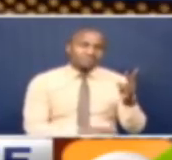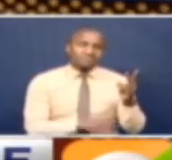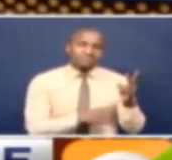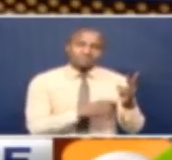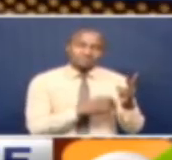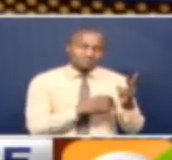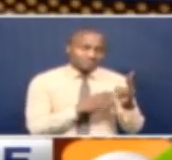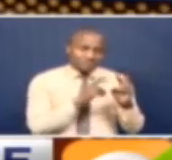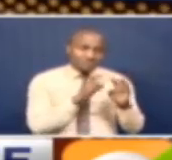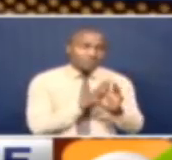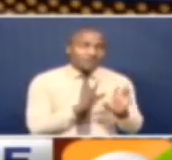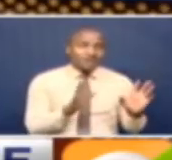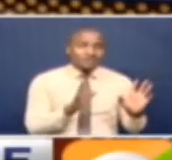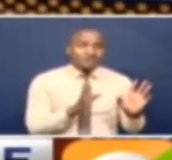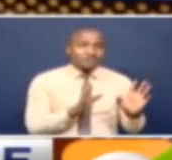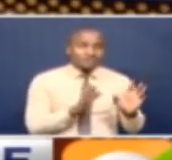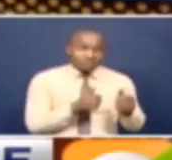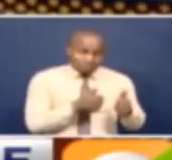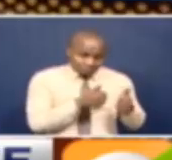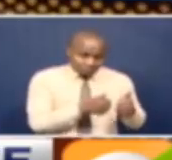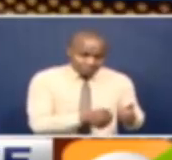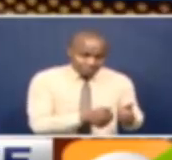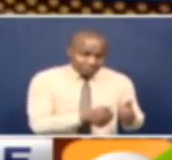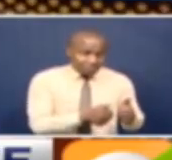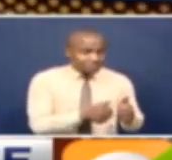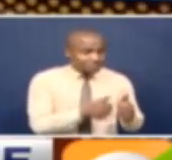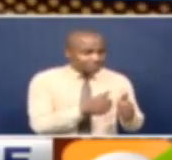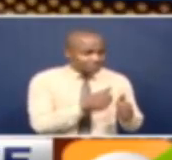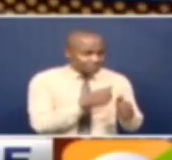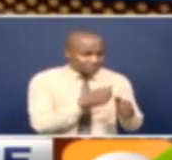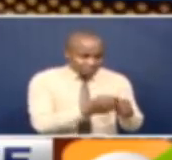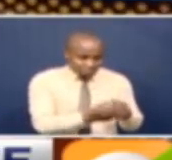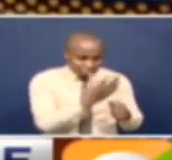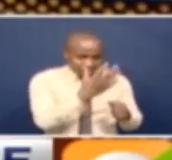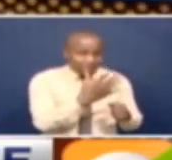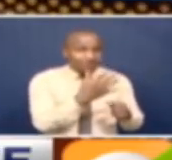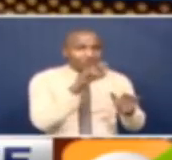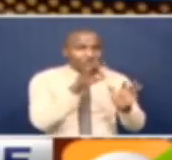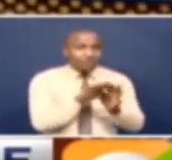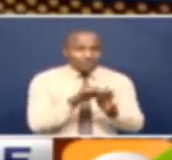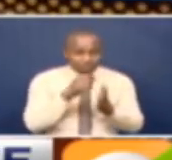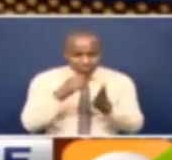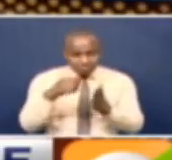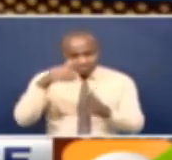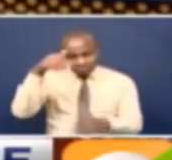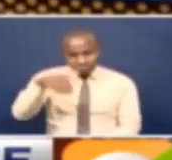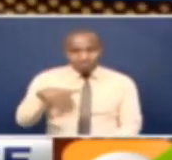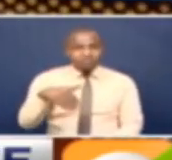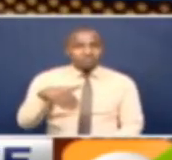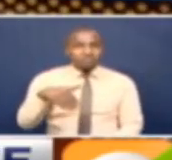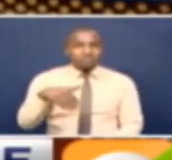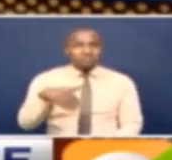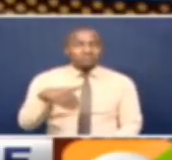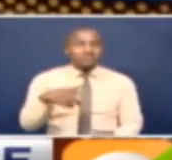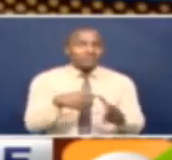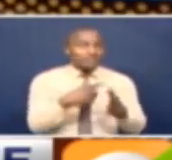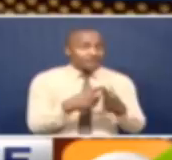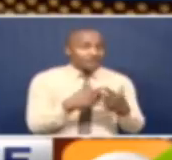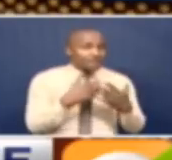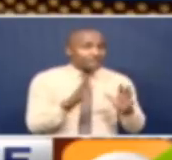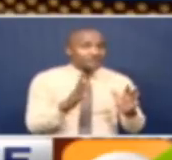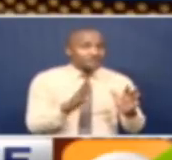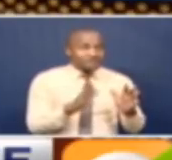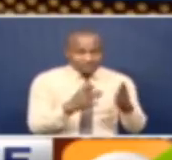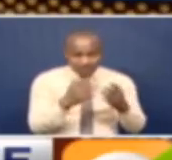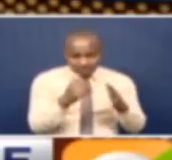It has only two issues. You go, boom, you're identified, you vote manually, cast your ballot, and then after that, you scan the